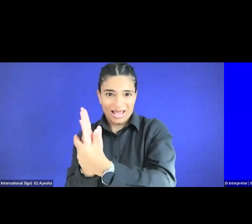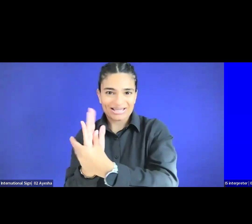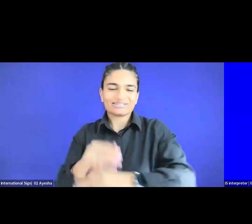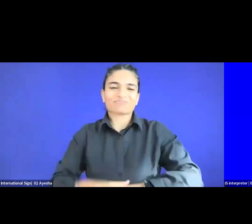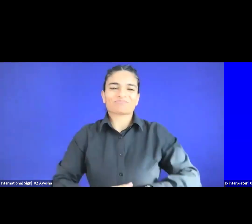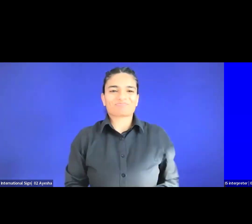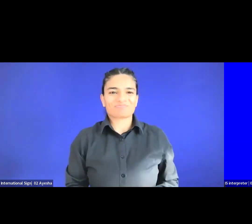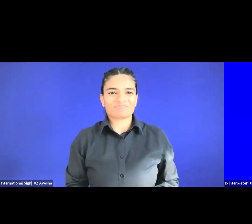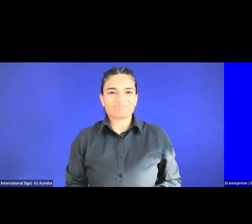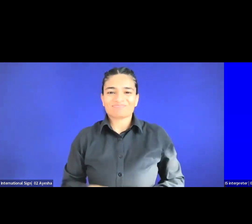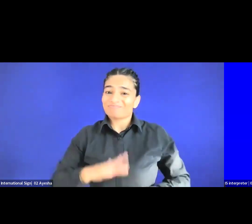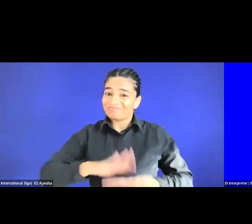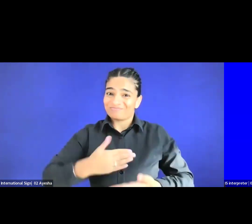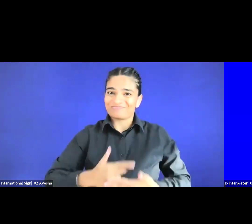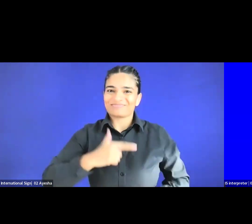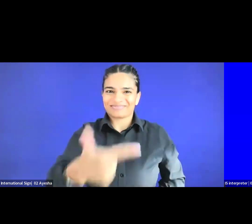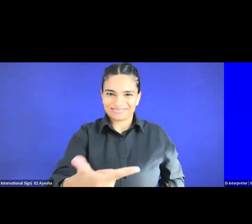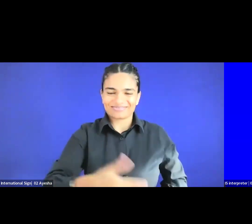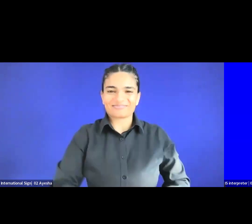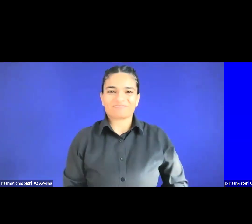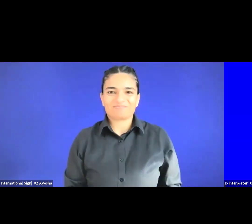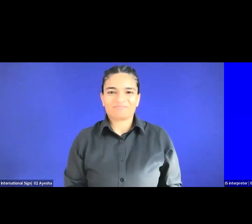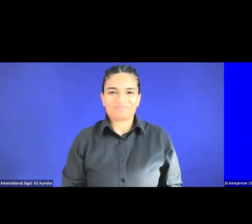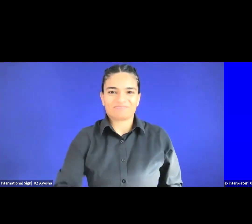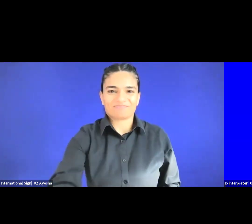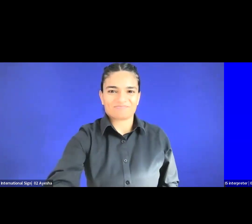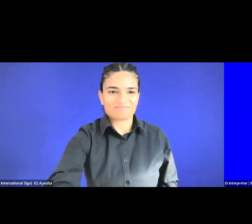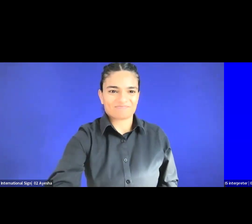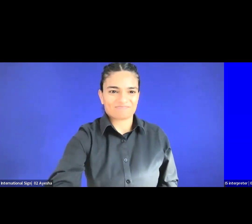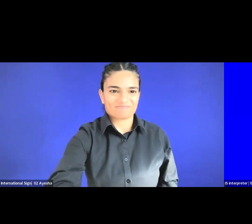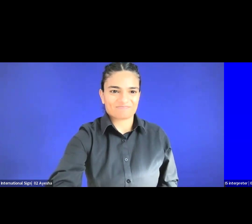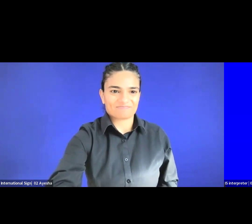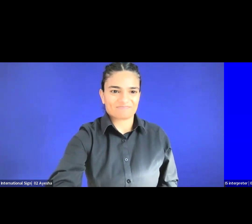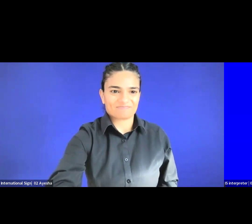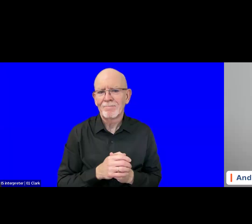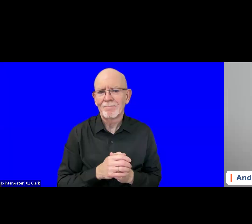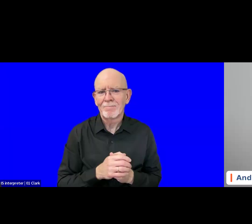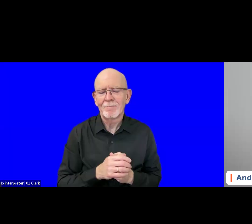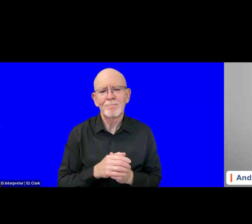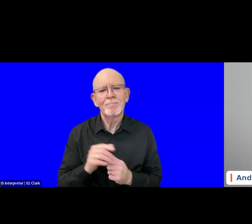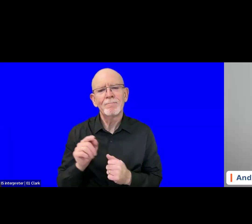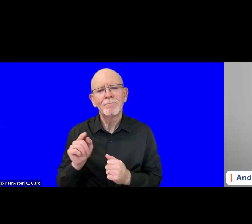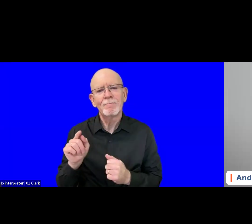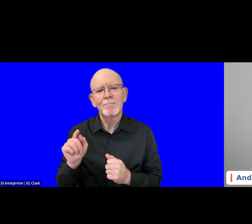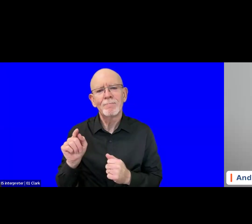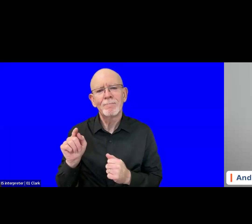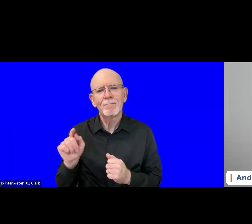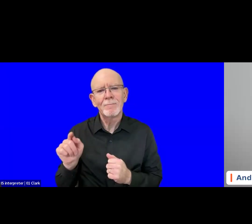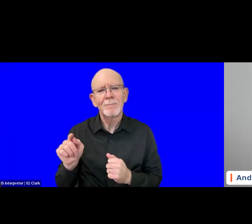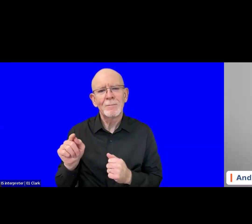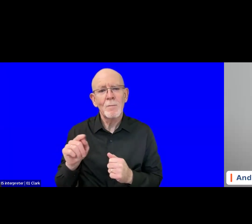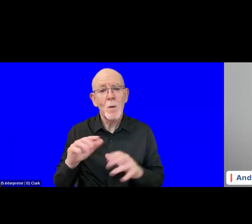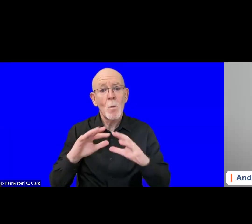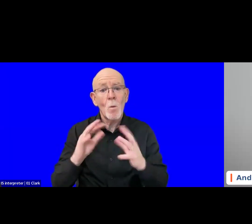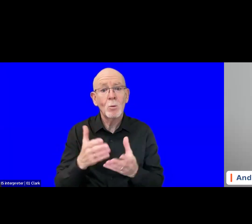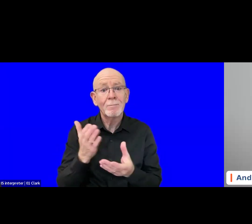which we should follow by 2025. Most 20-75% of the projects related to social protection